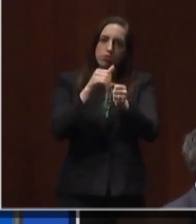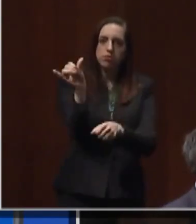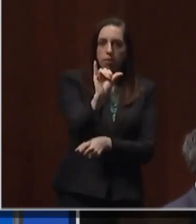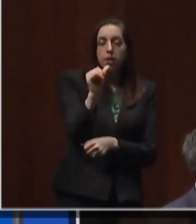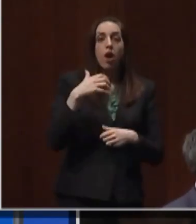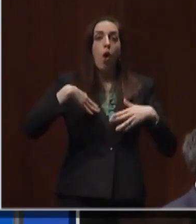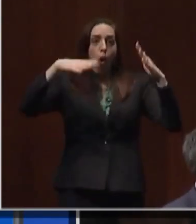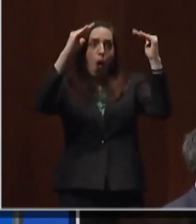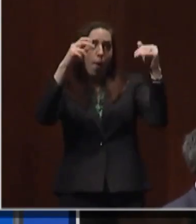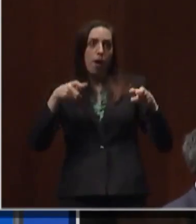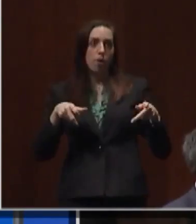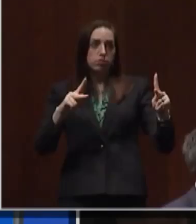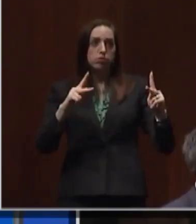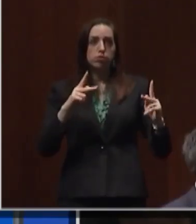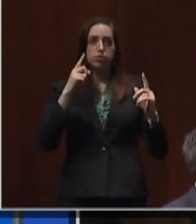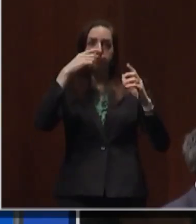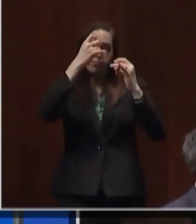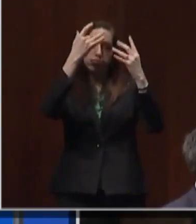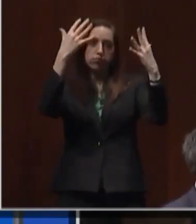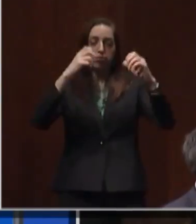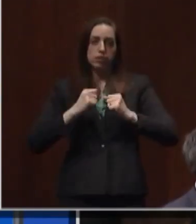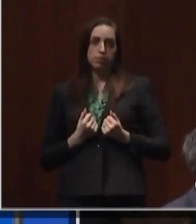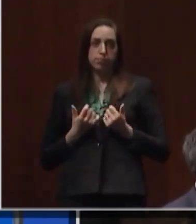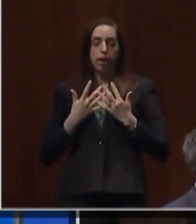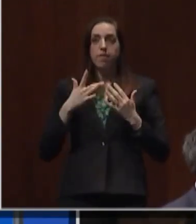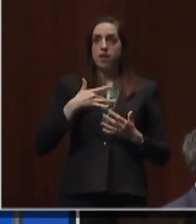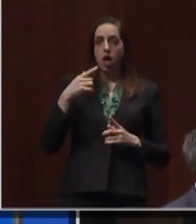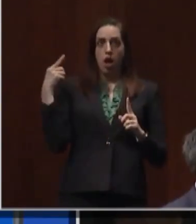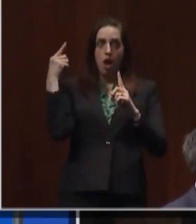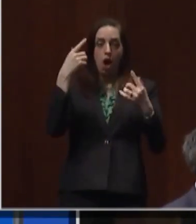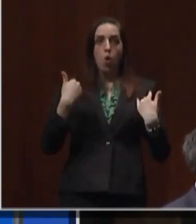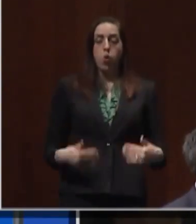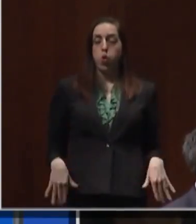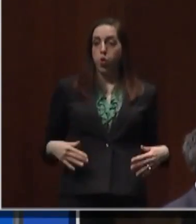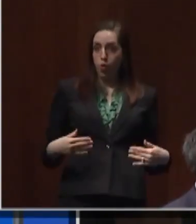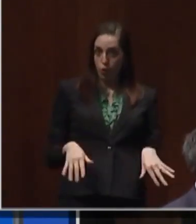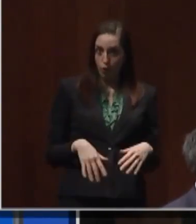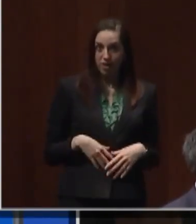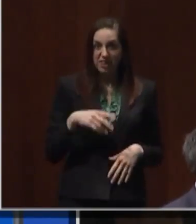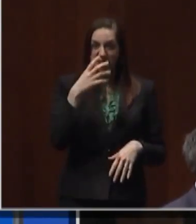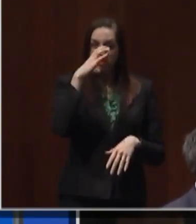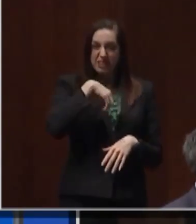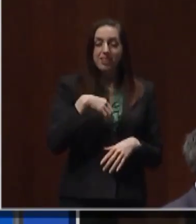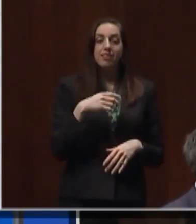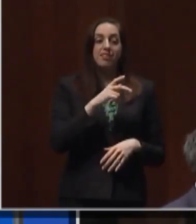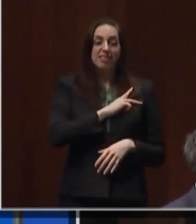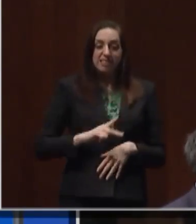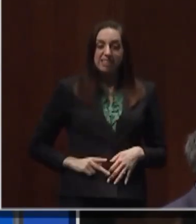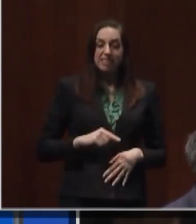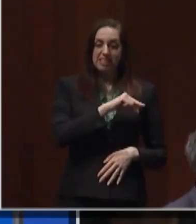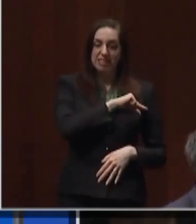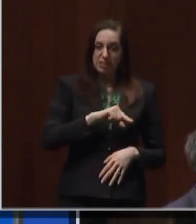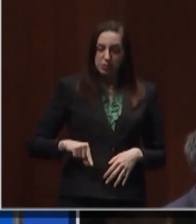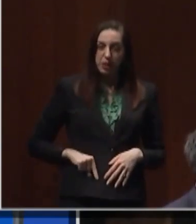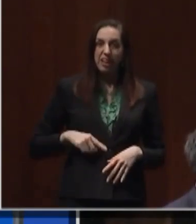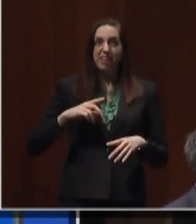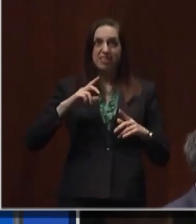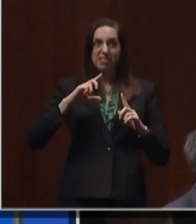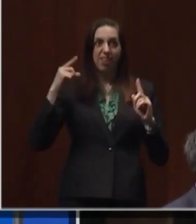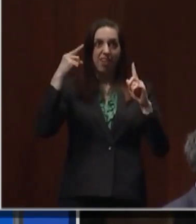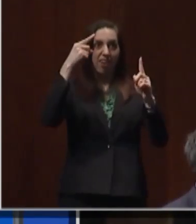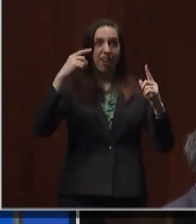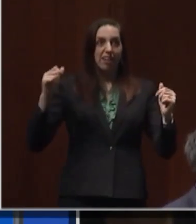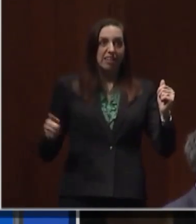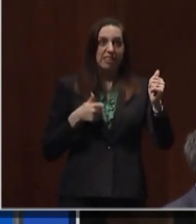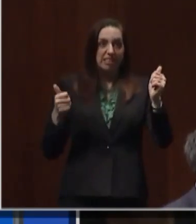hope, opportunity, and inspiration. Isn't it strange that kings and queens and clowns that caper and